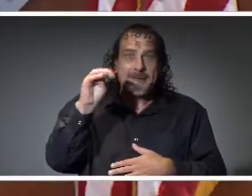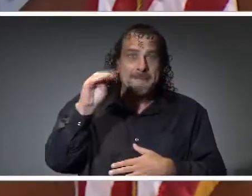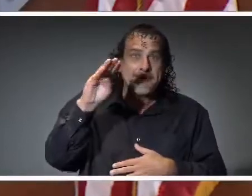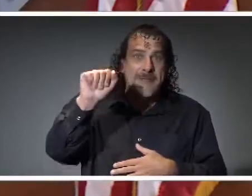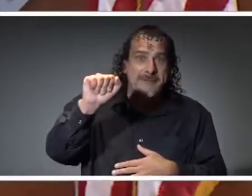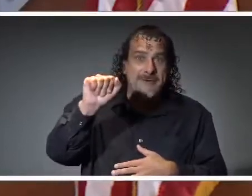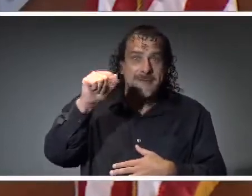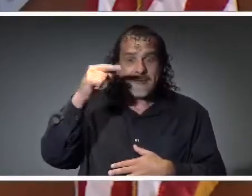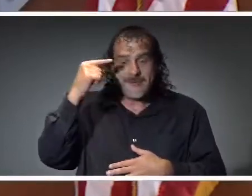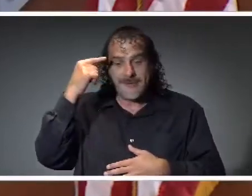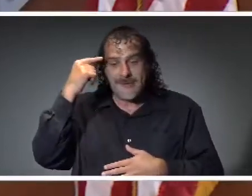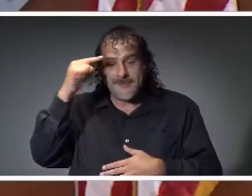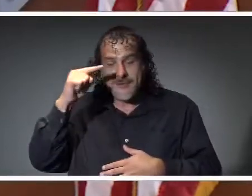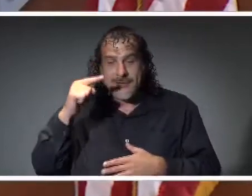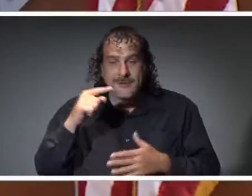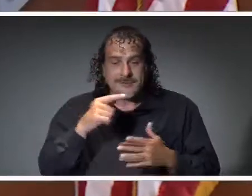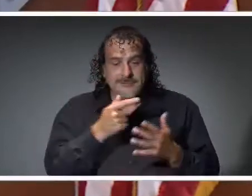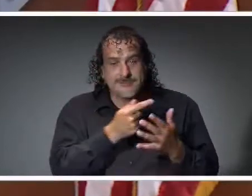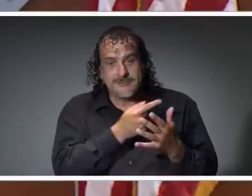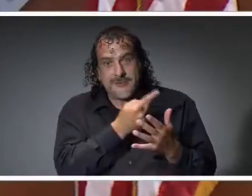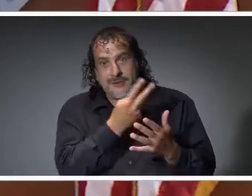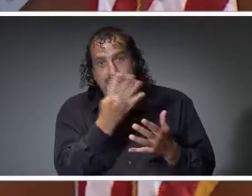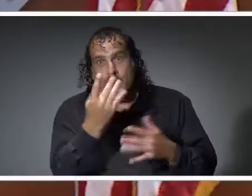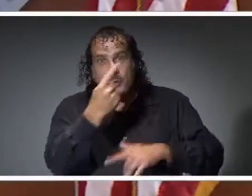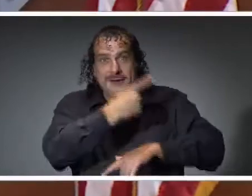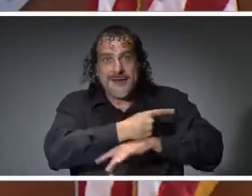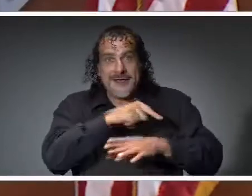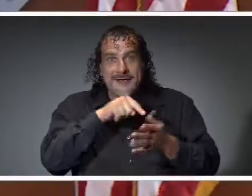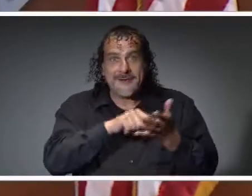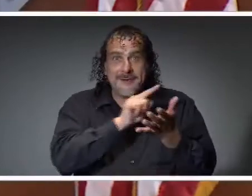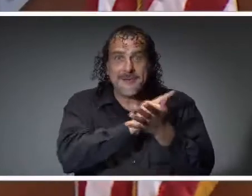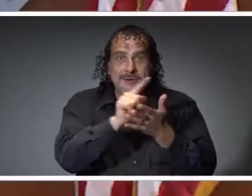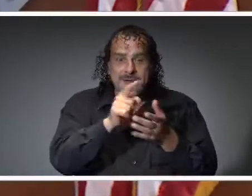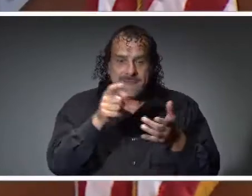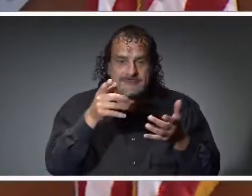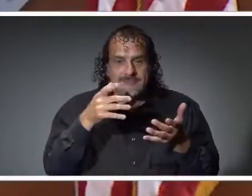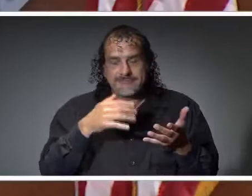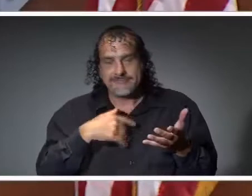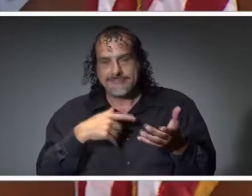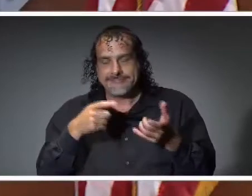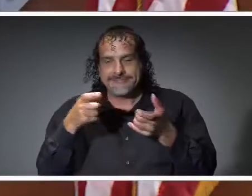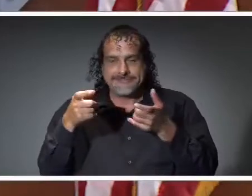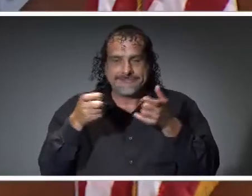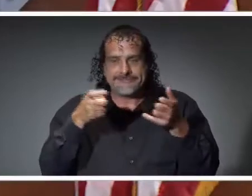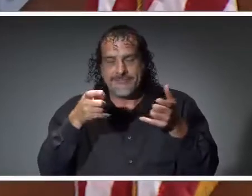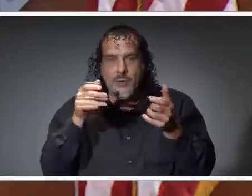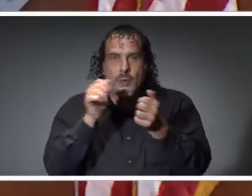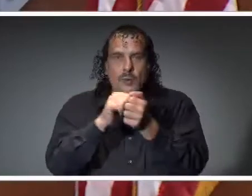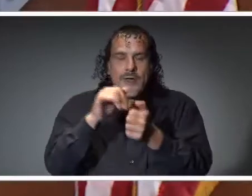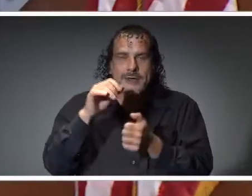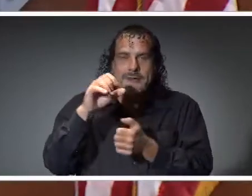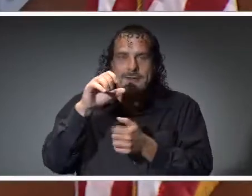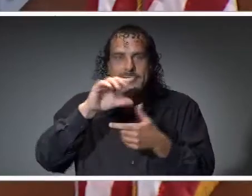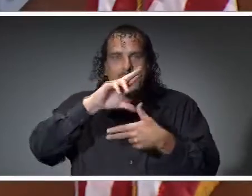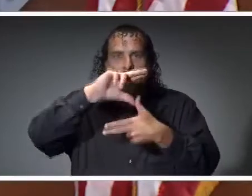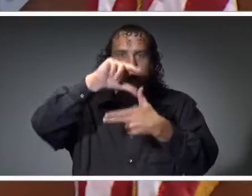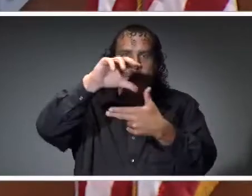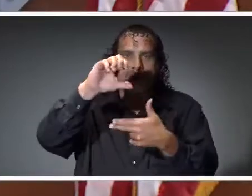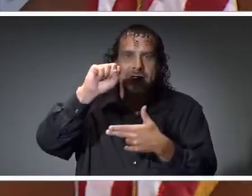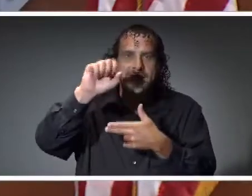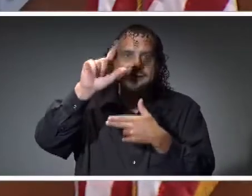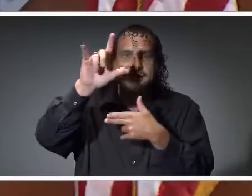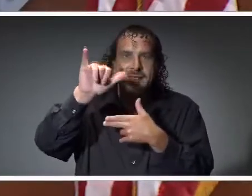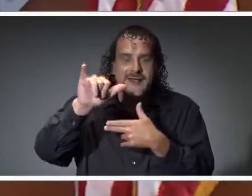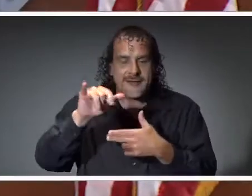Agency for the first 3 or 4 days of this week dealing with Hurricane Sally. We were